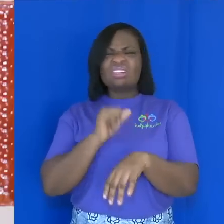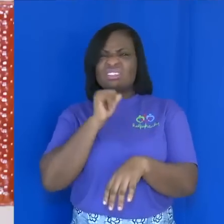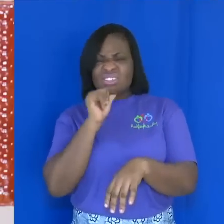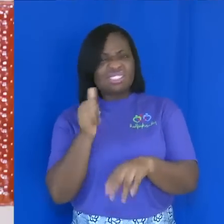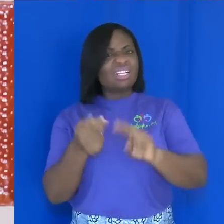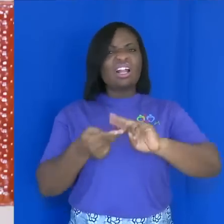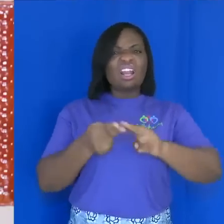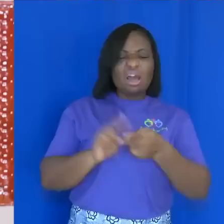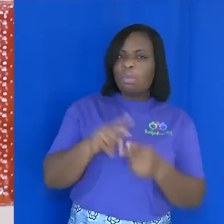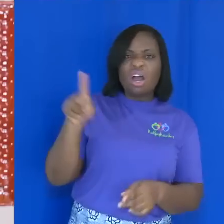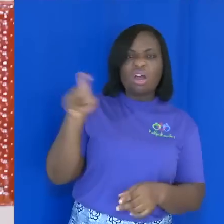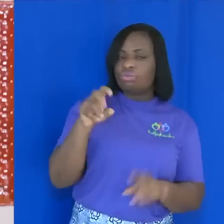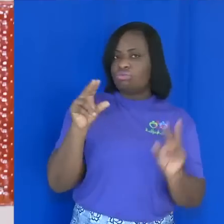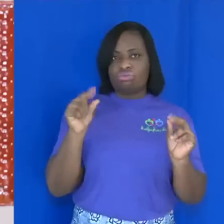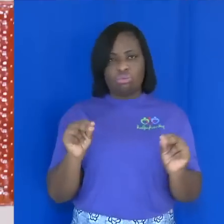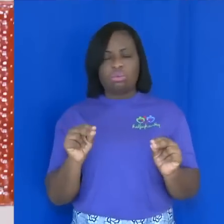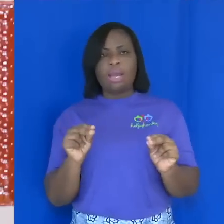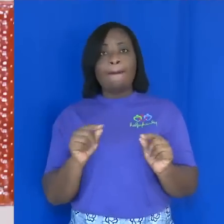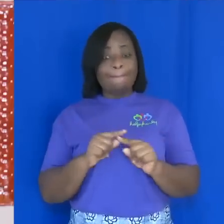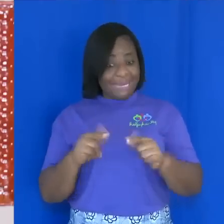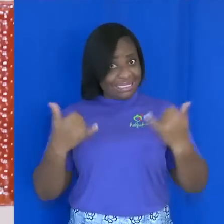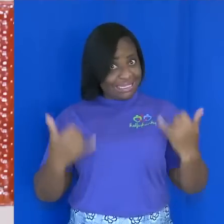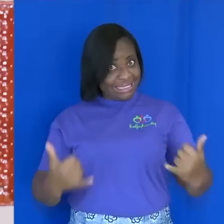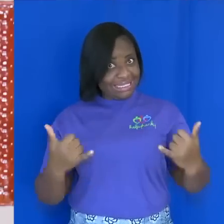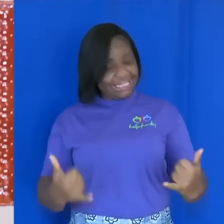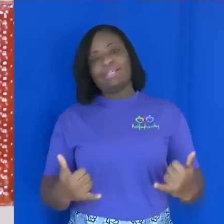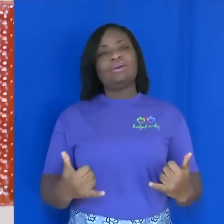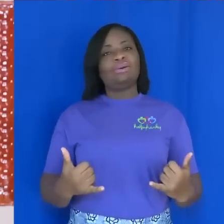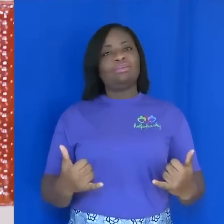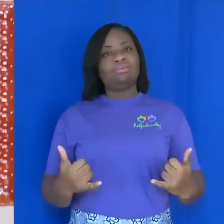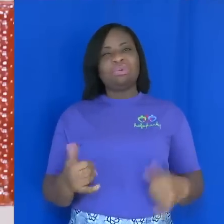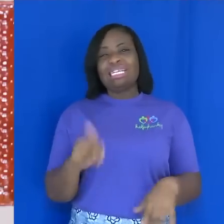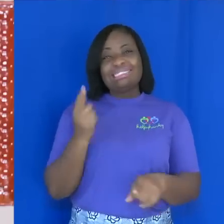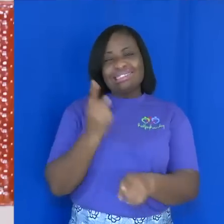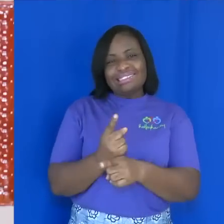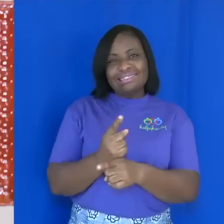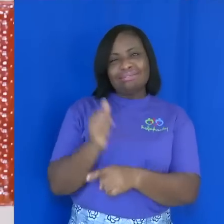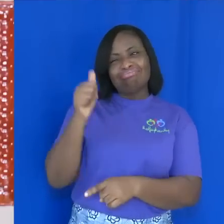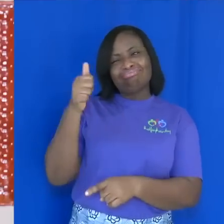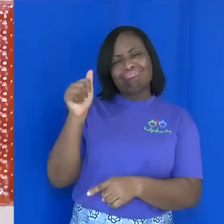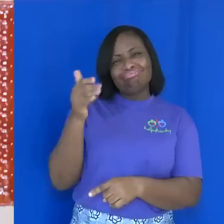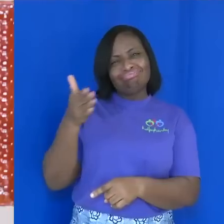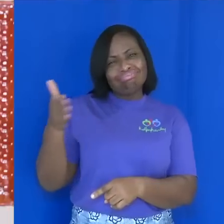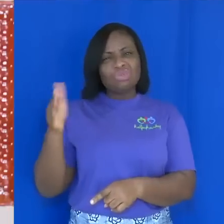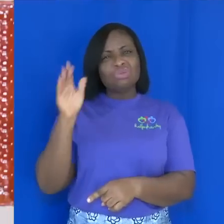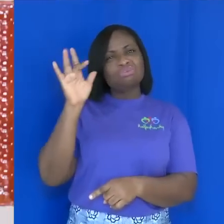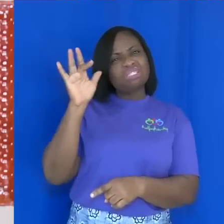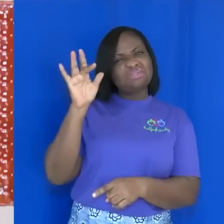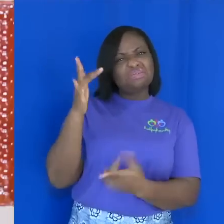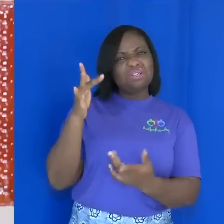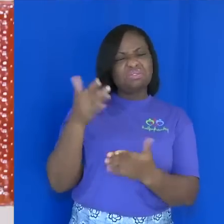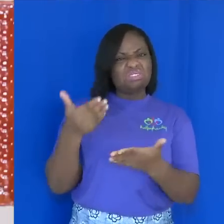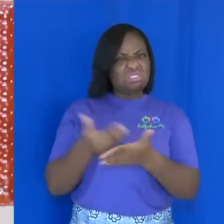as they were some time back. Presently, they are in the tens, averaging 25